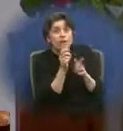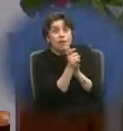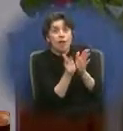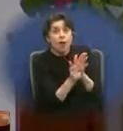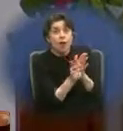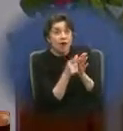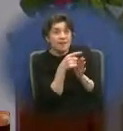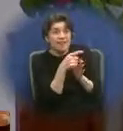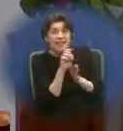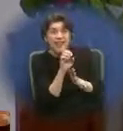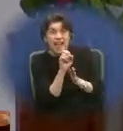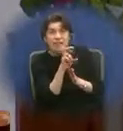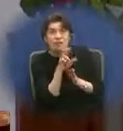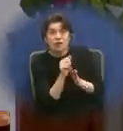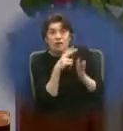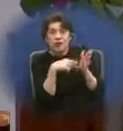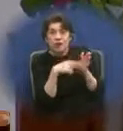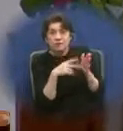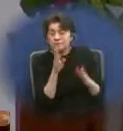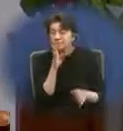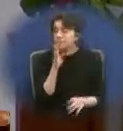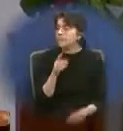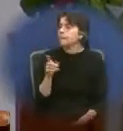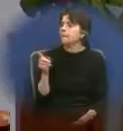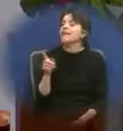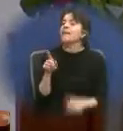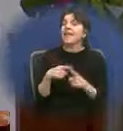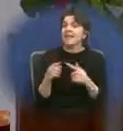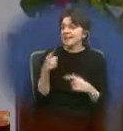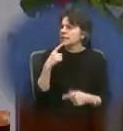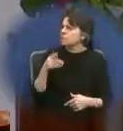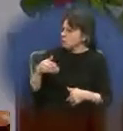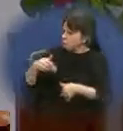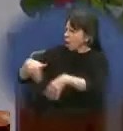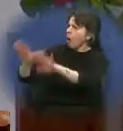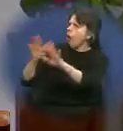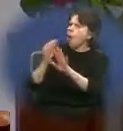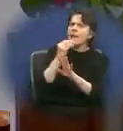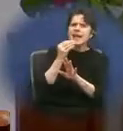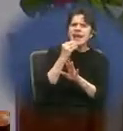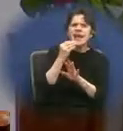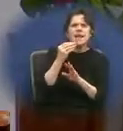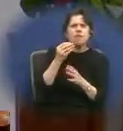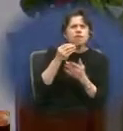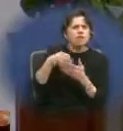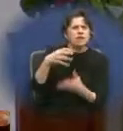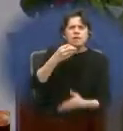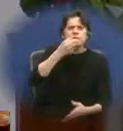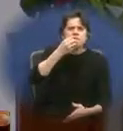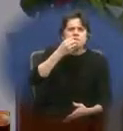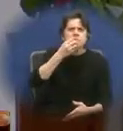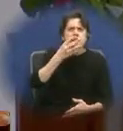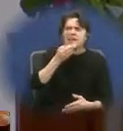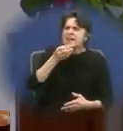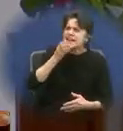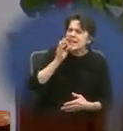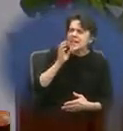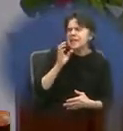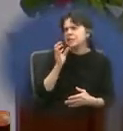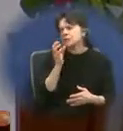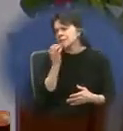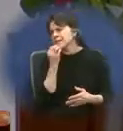further, Go eat rich foods and drink sweet drinks, and allot portions to those who had nothing